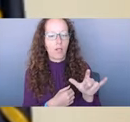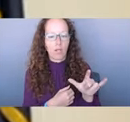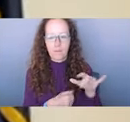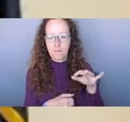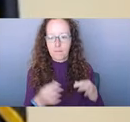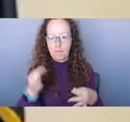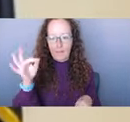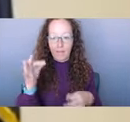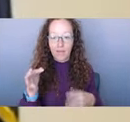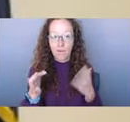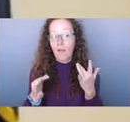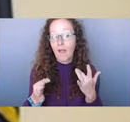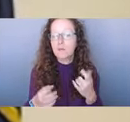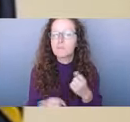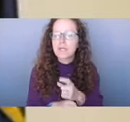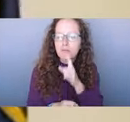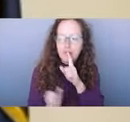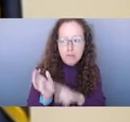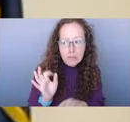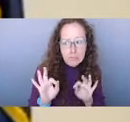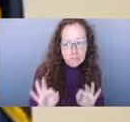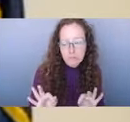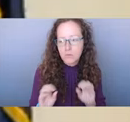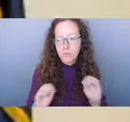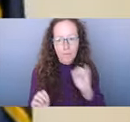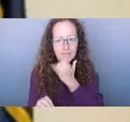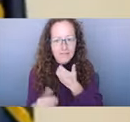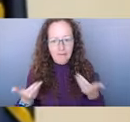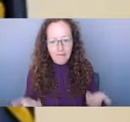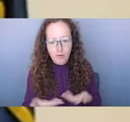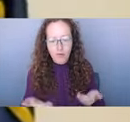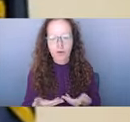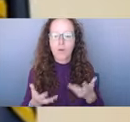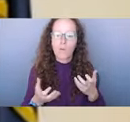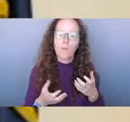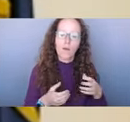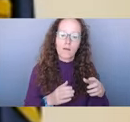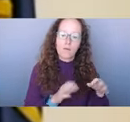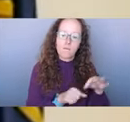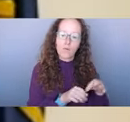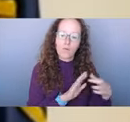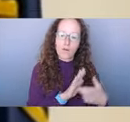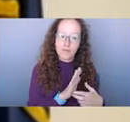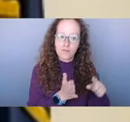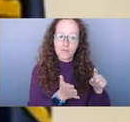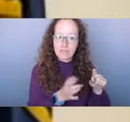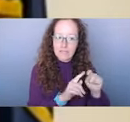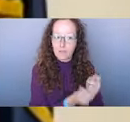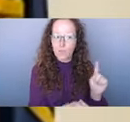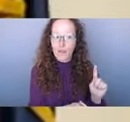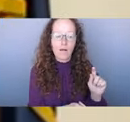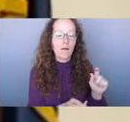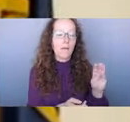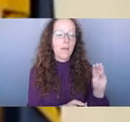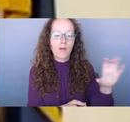not made a mistake. We want our voter registration team, which is under the Maricopa County Recorder, to do the research to determine if they should be counted